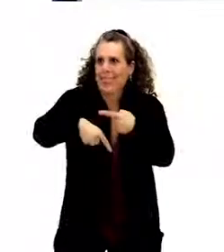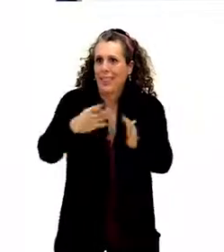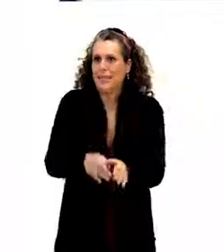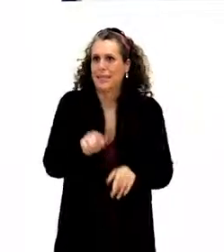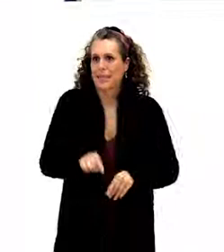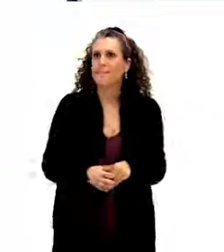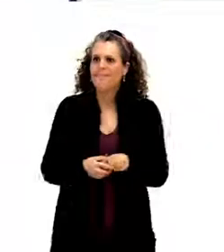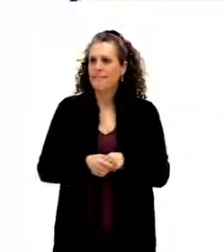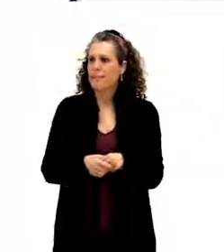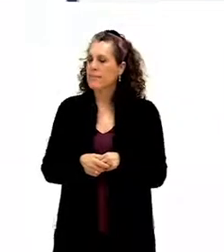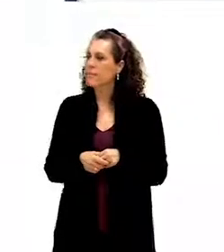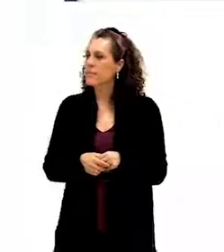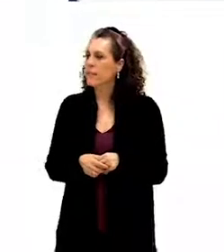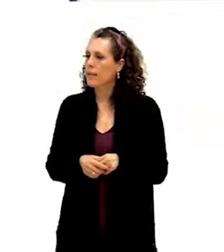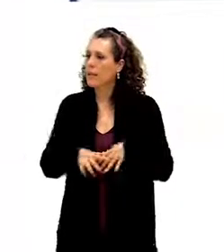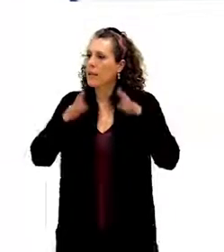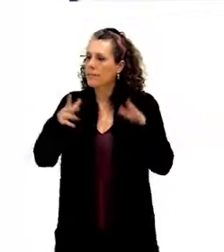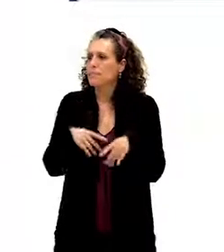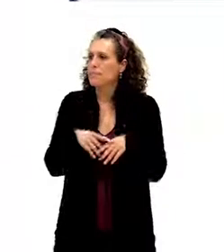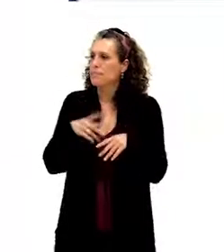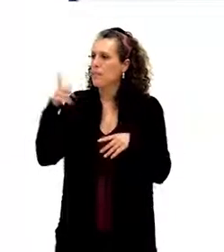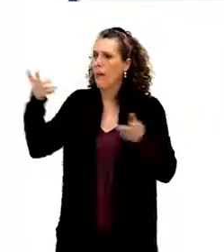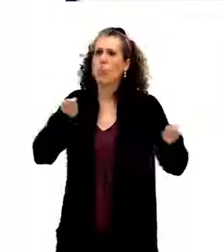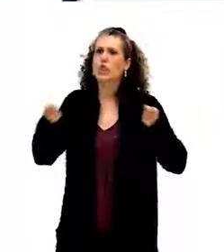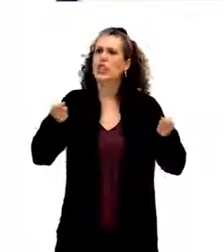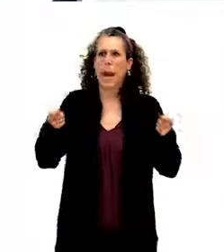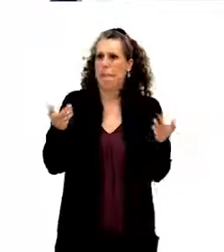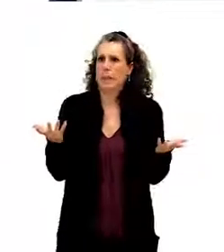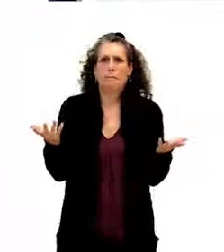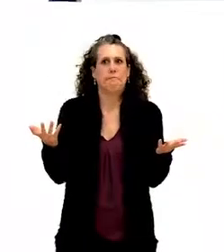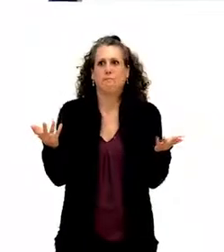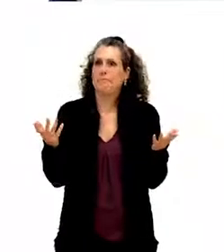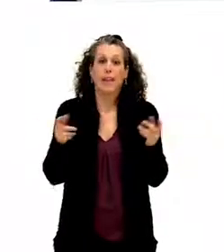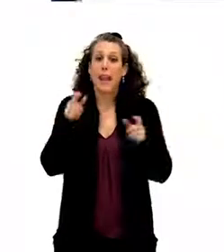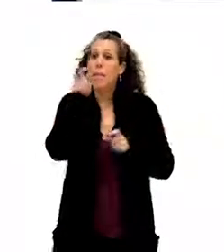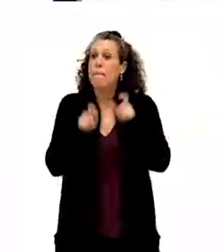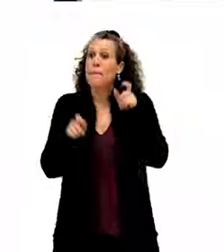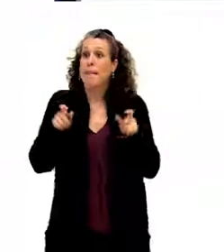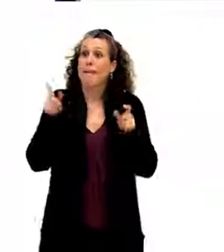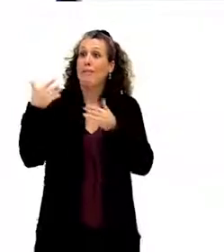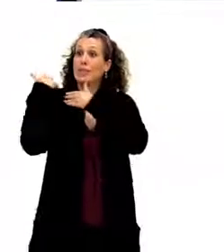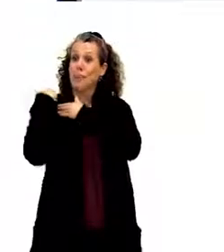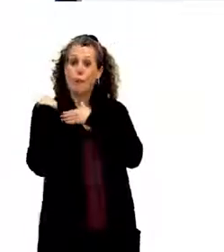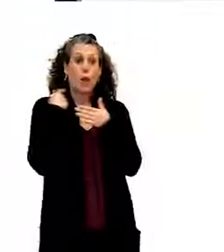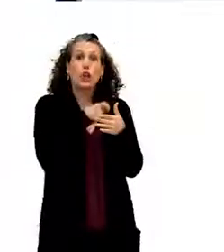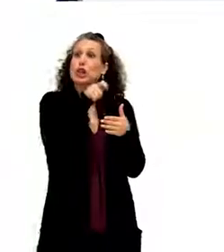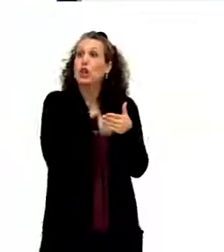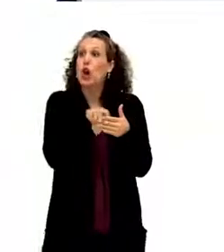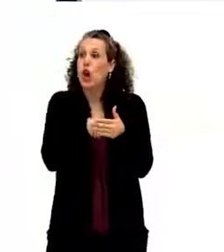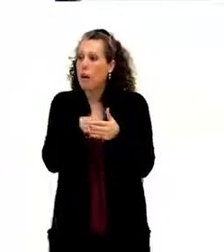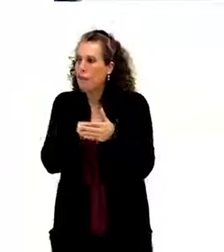And of course, there's the light regime. The procurement directives allow for a very